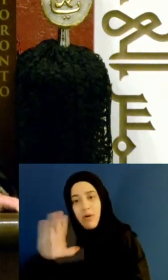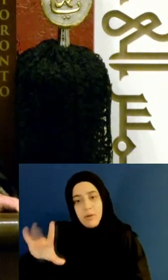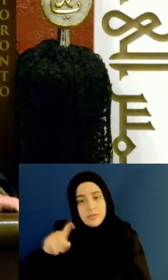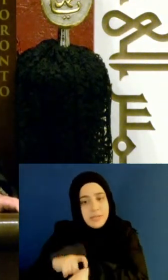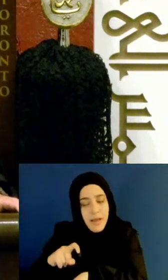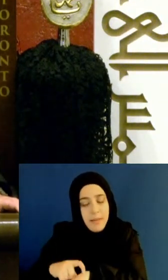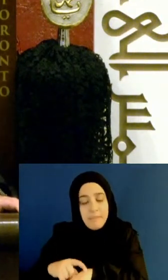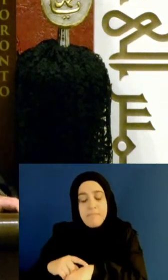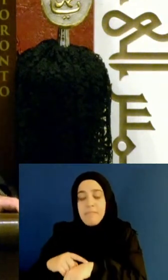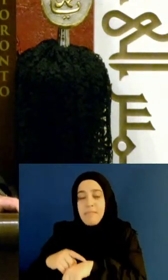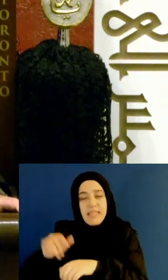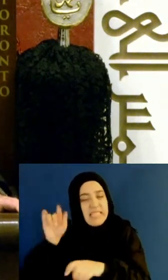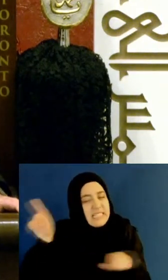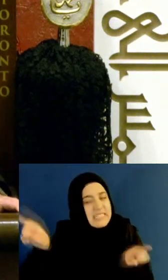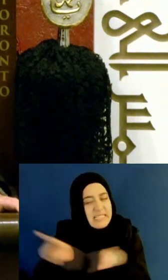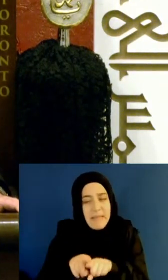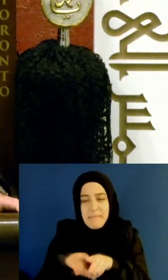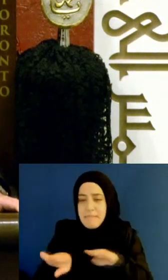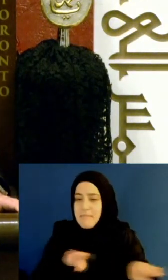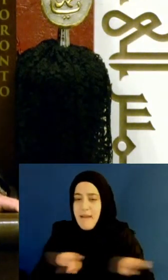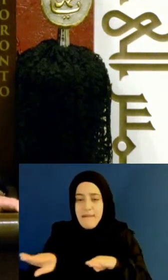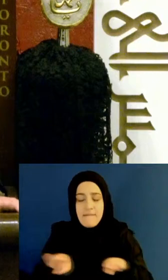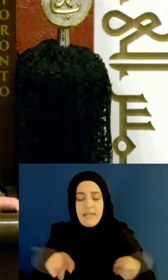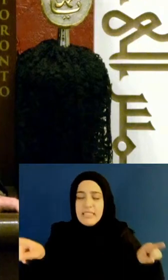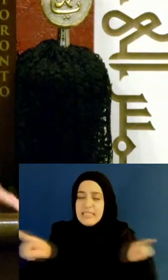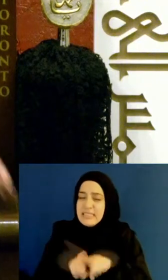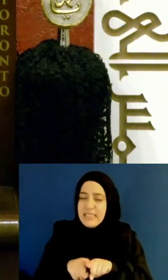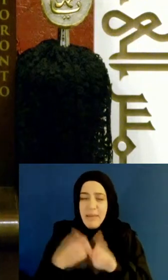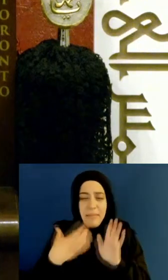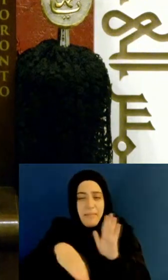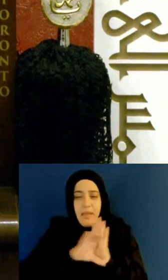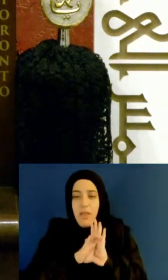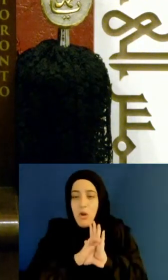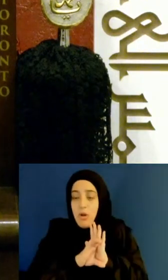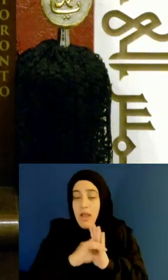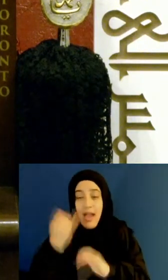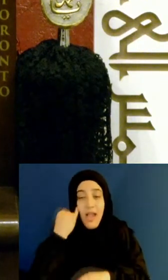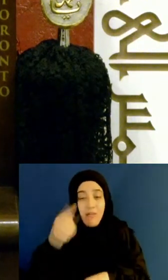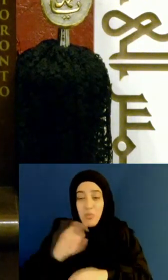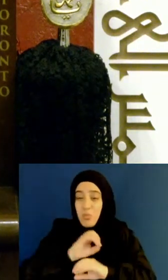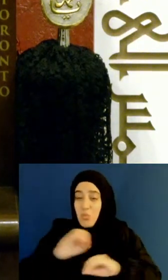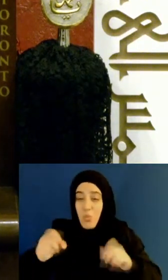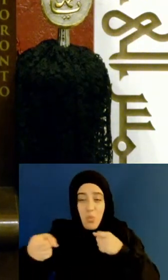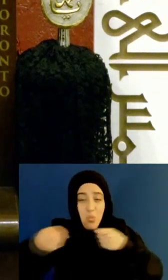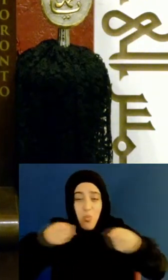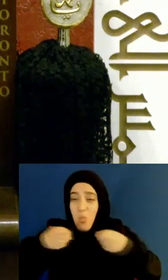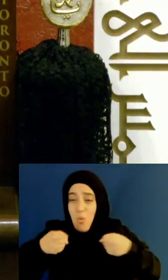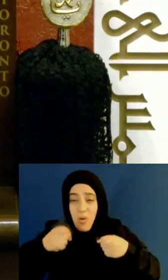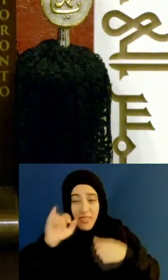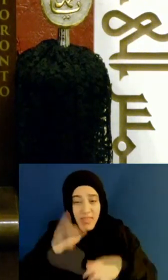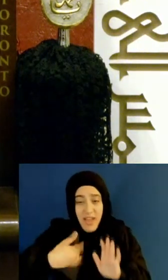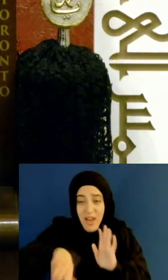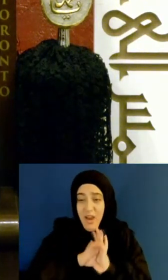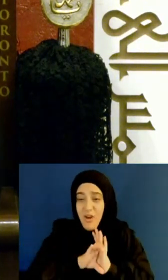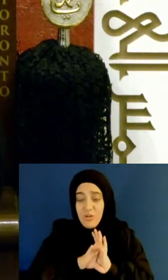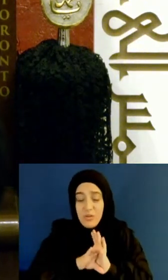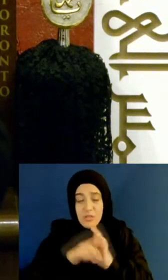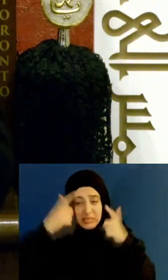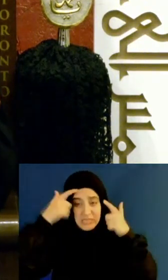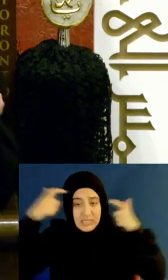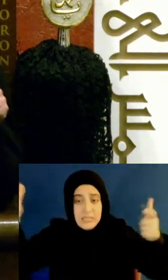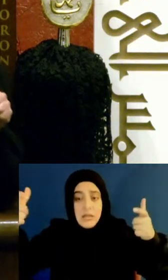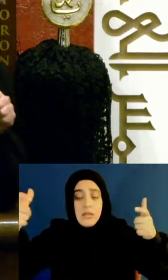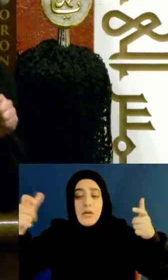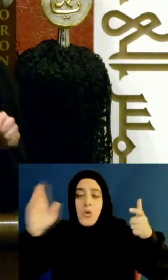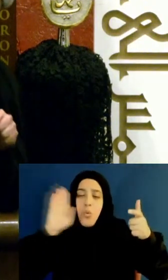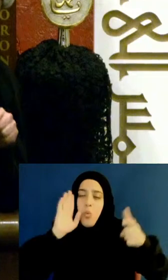the same traits, if uncontrolled, will then be the basis of a